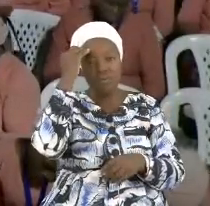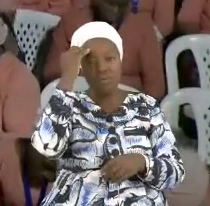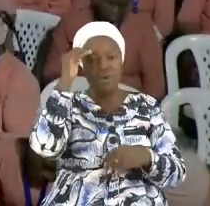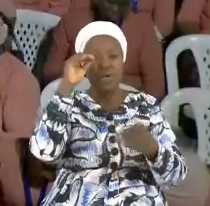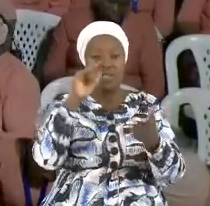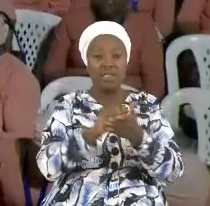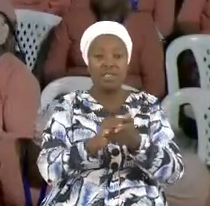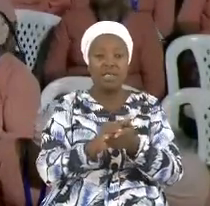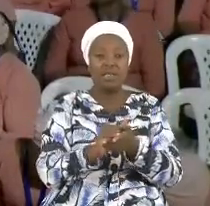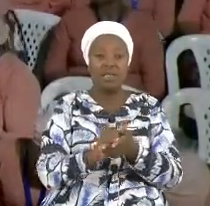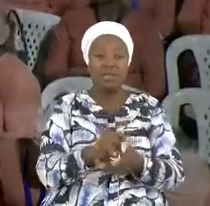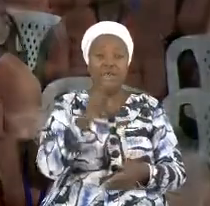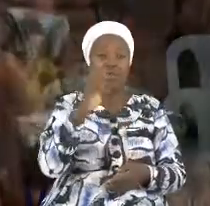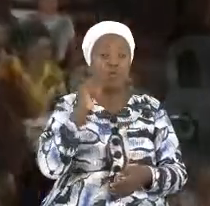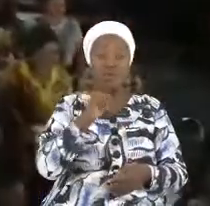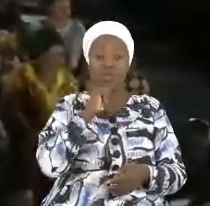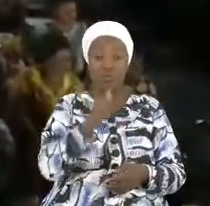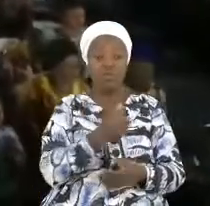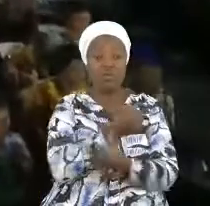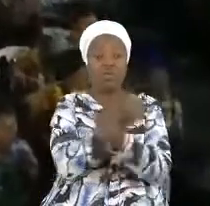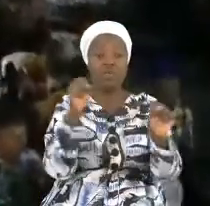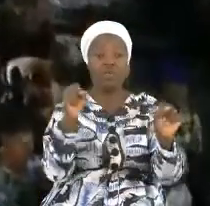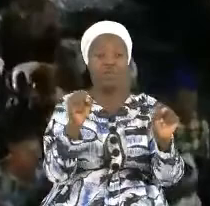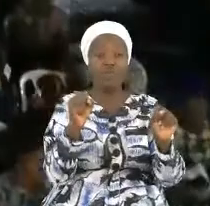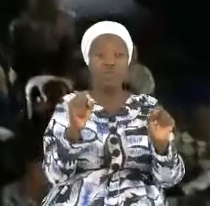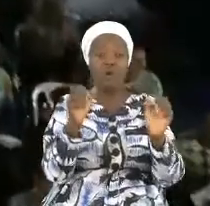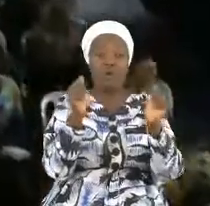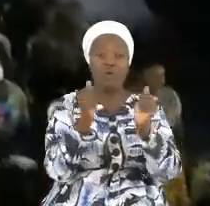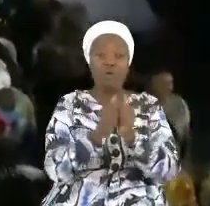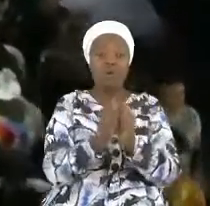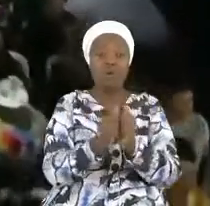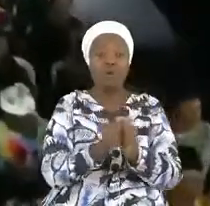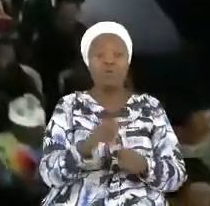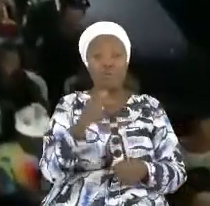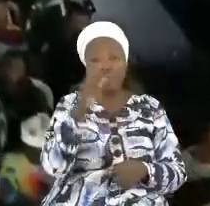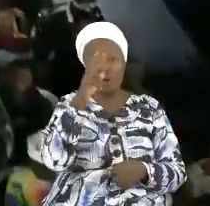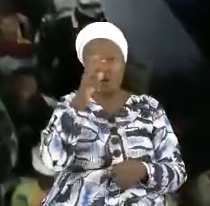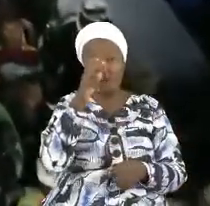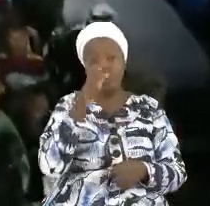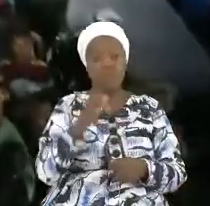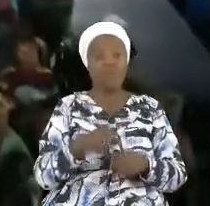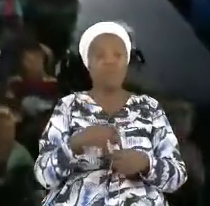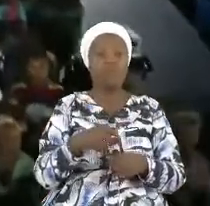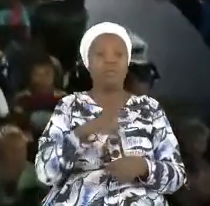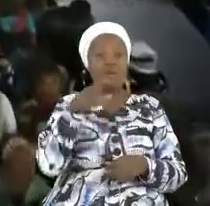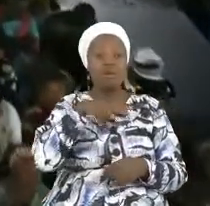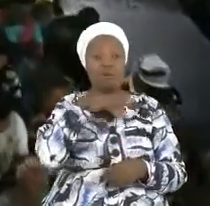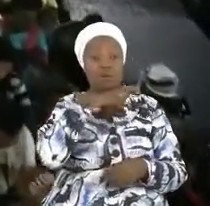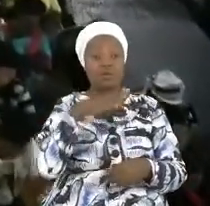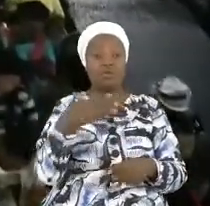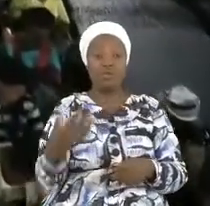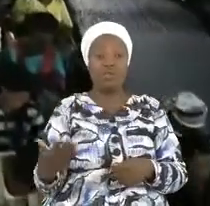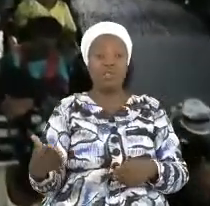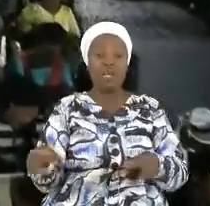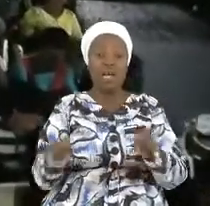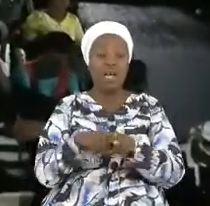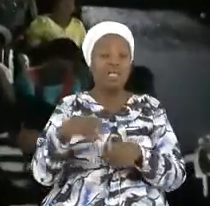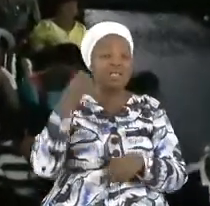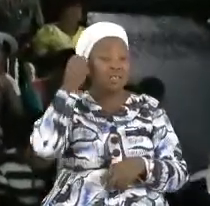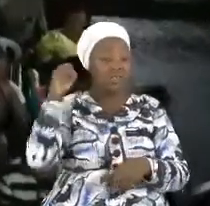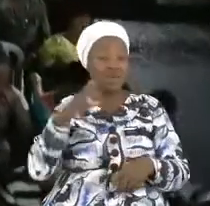not redeemed with corruptible things as silver and gold from your